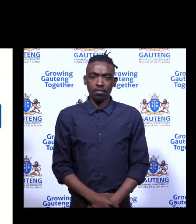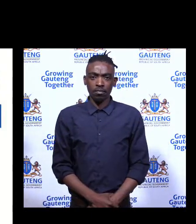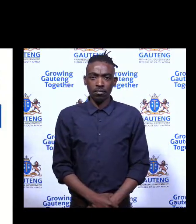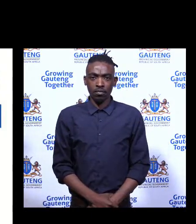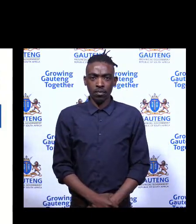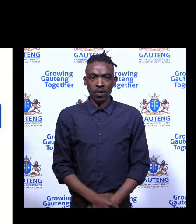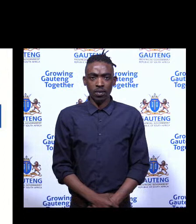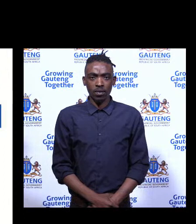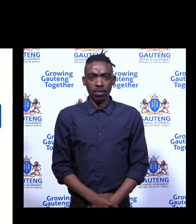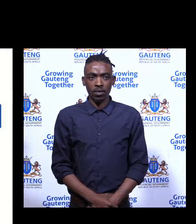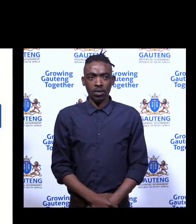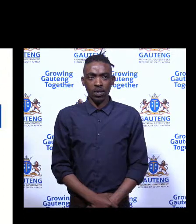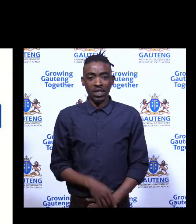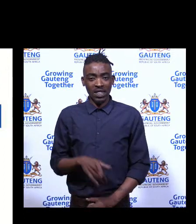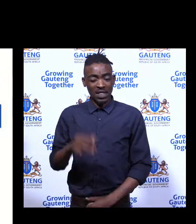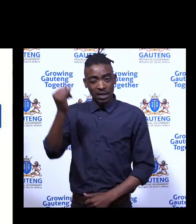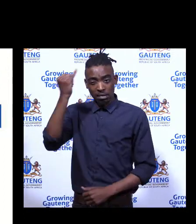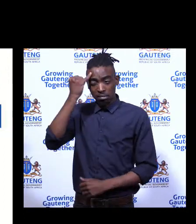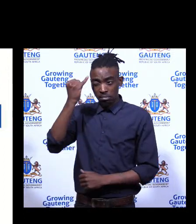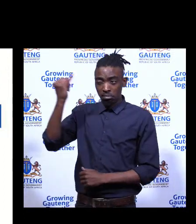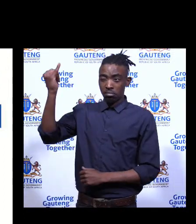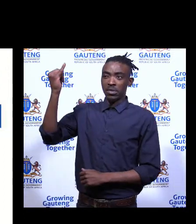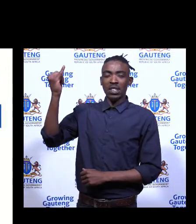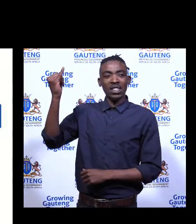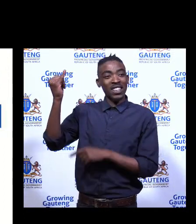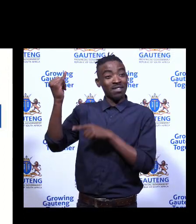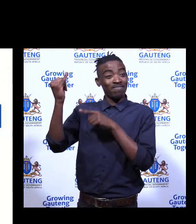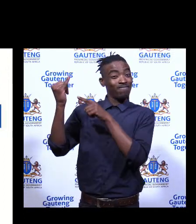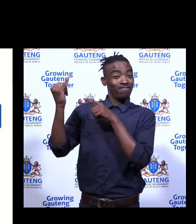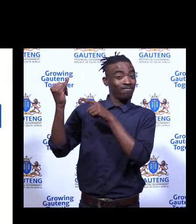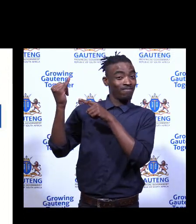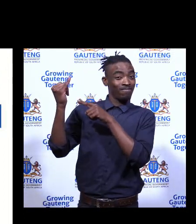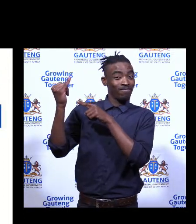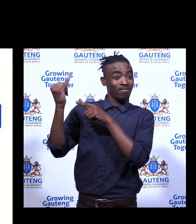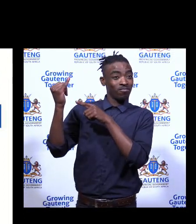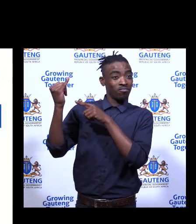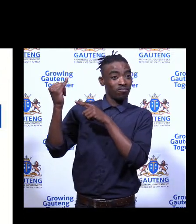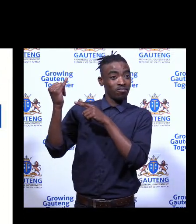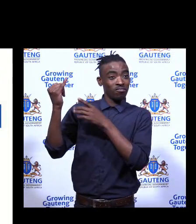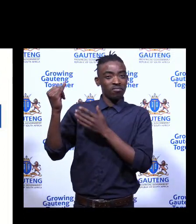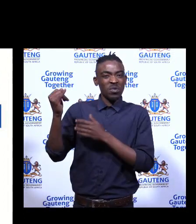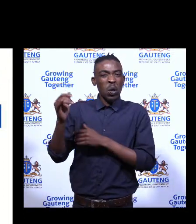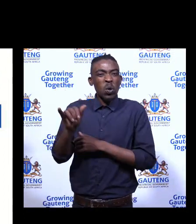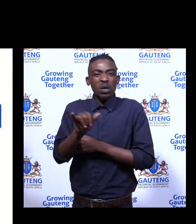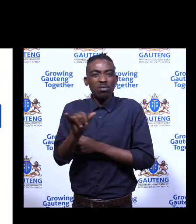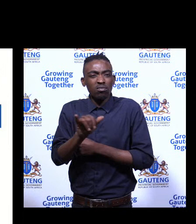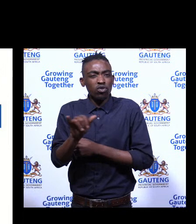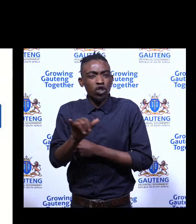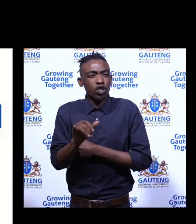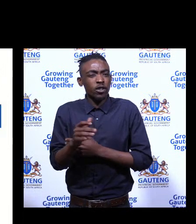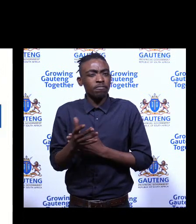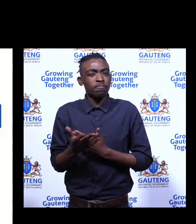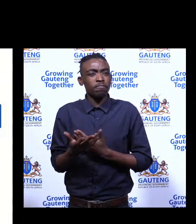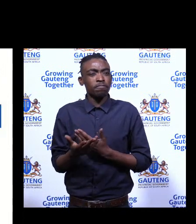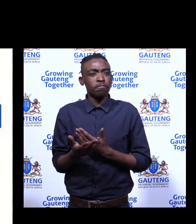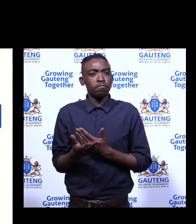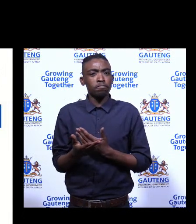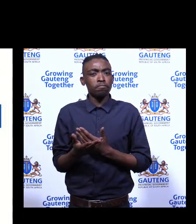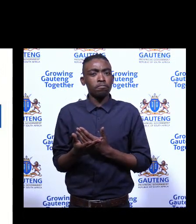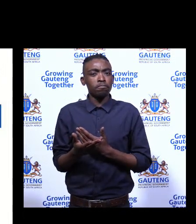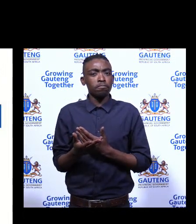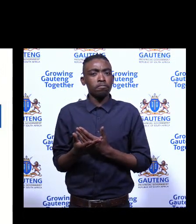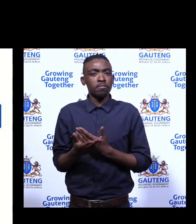talking of a concept of a health catchment area, for which in that health